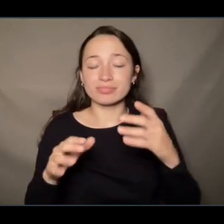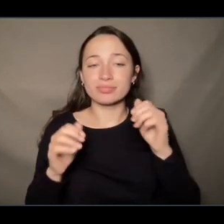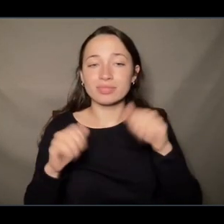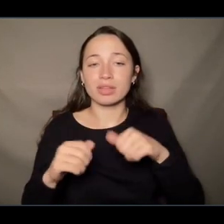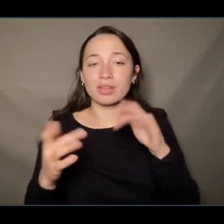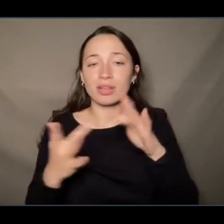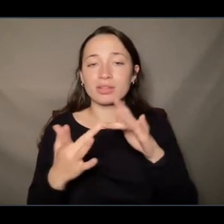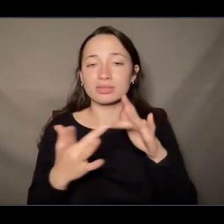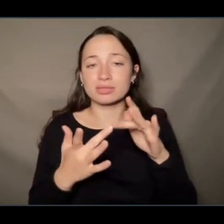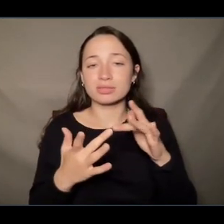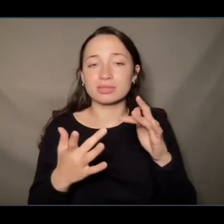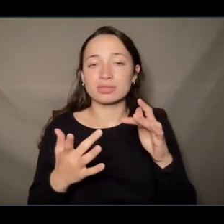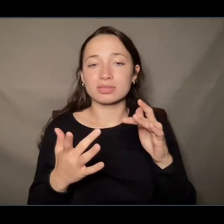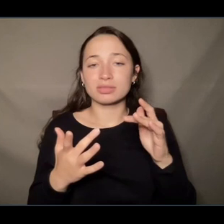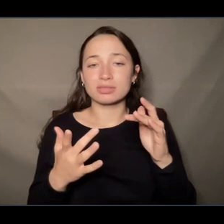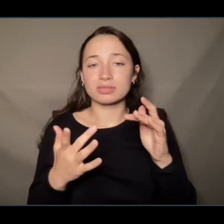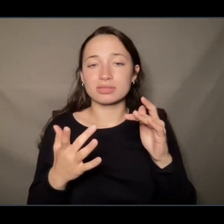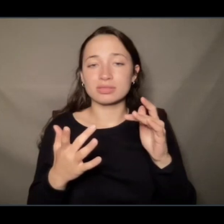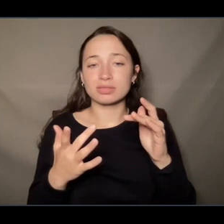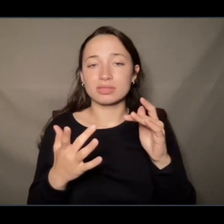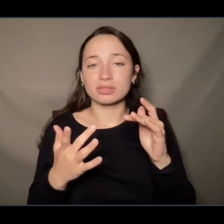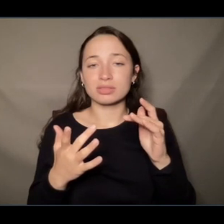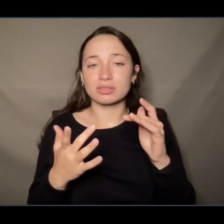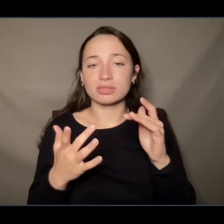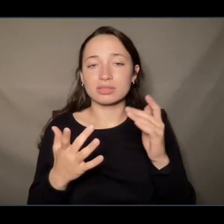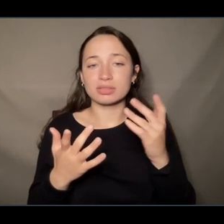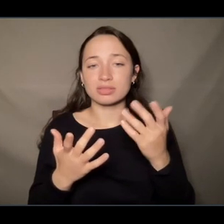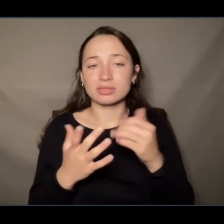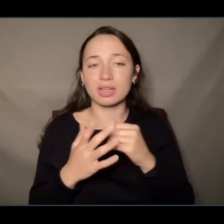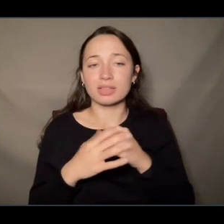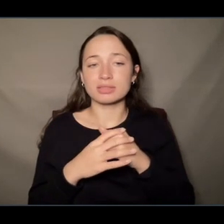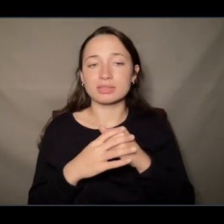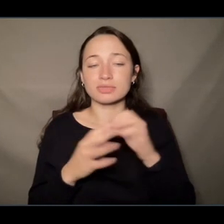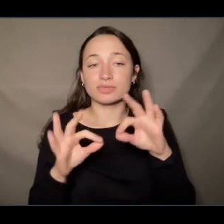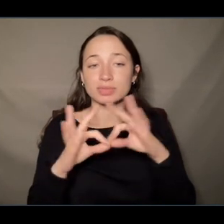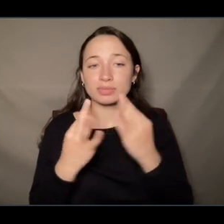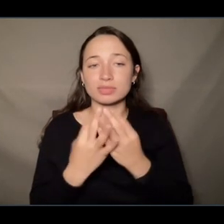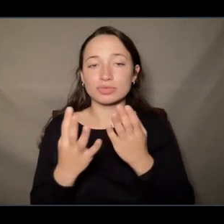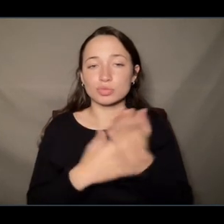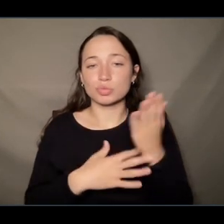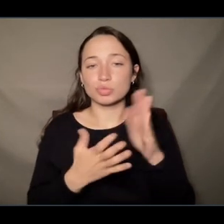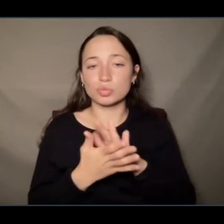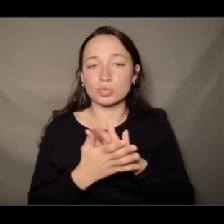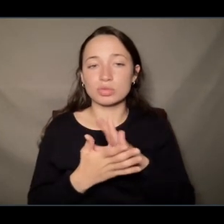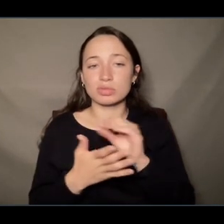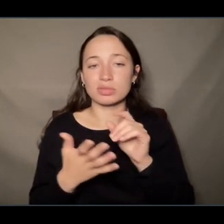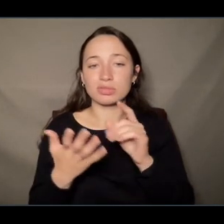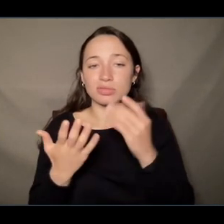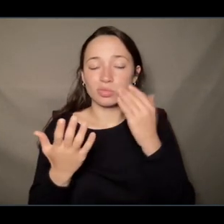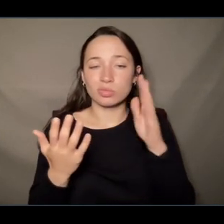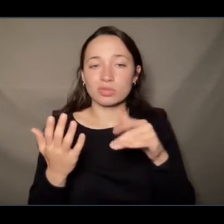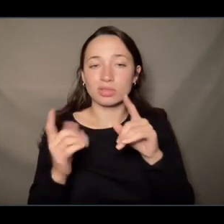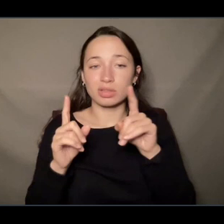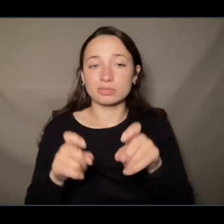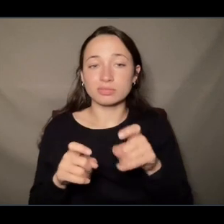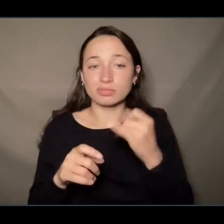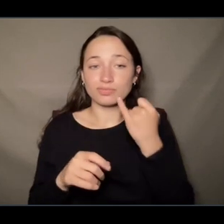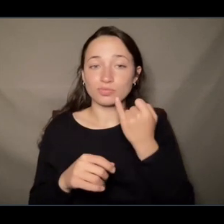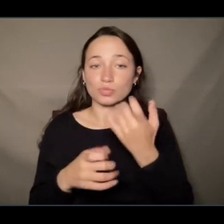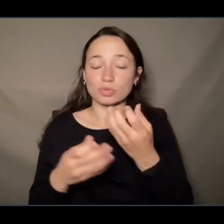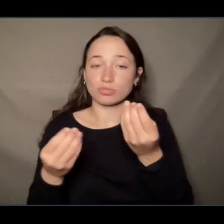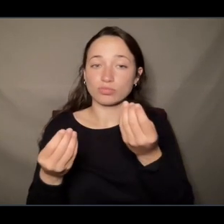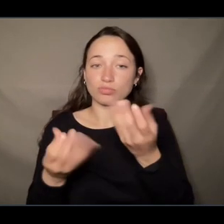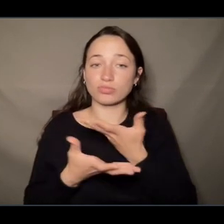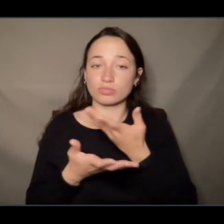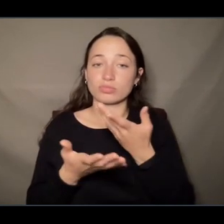pandemic, we have been able to contact the families through the schools and ask, you know, if you want to